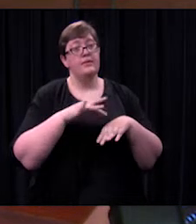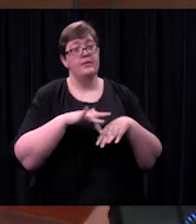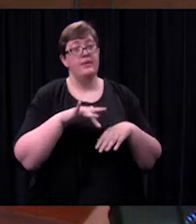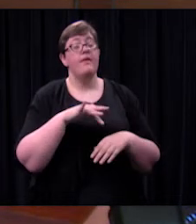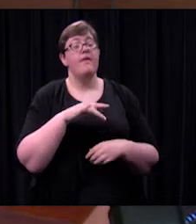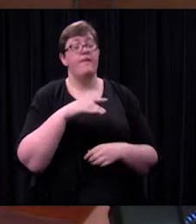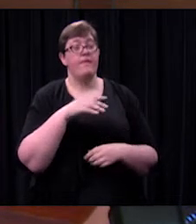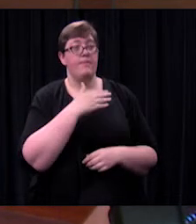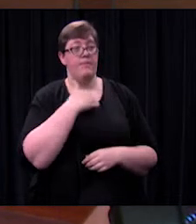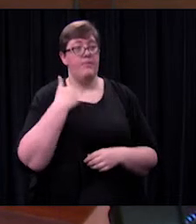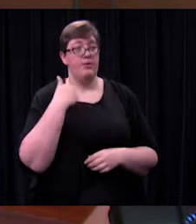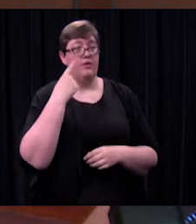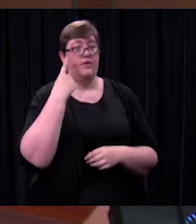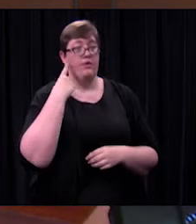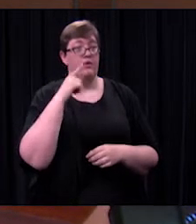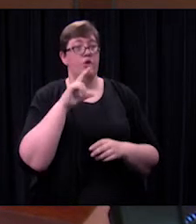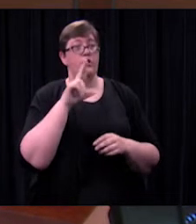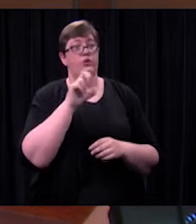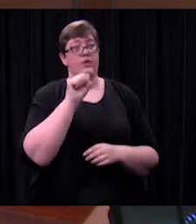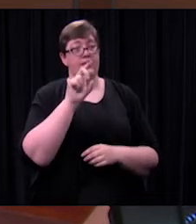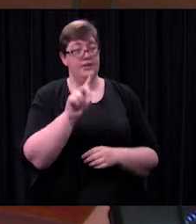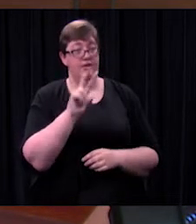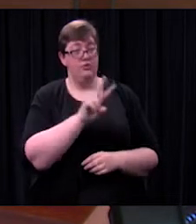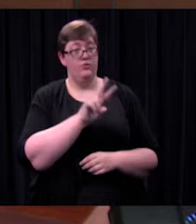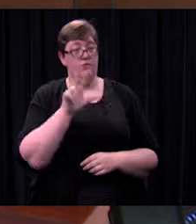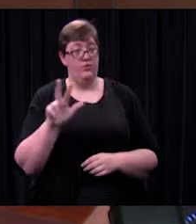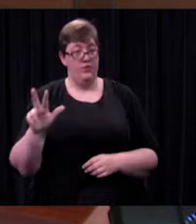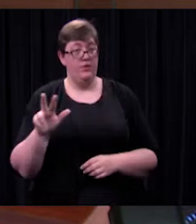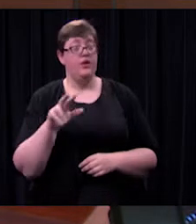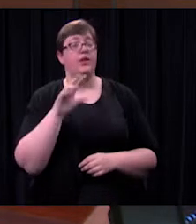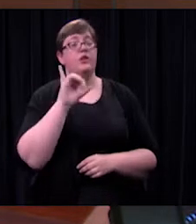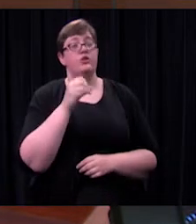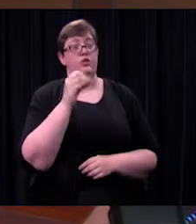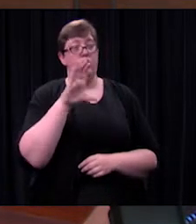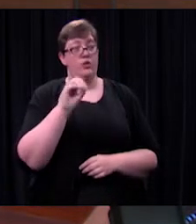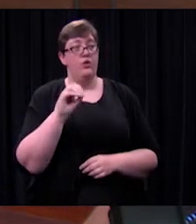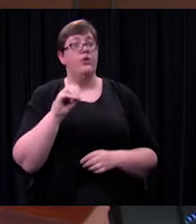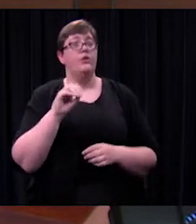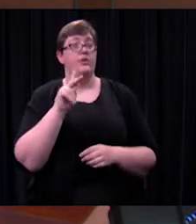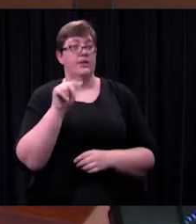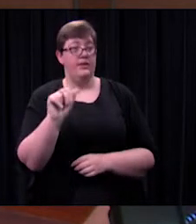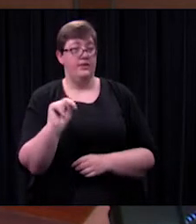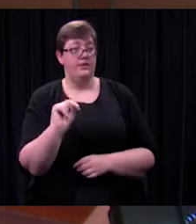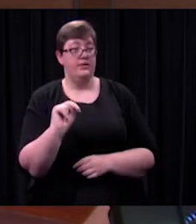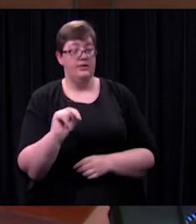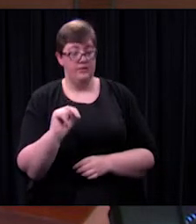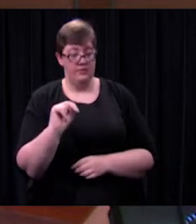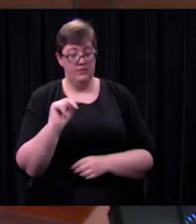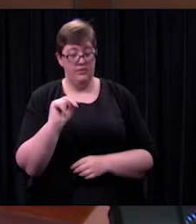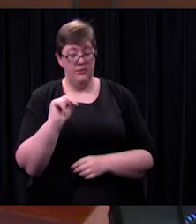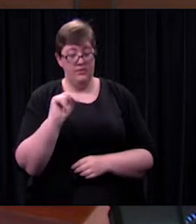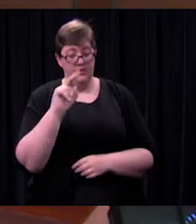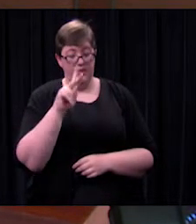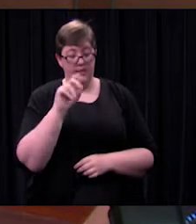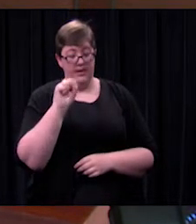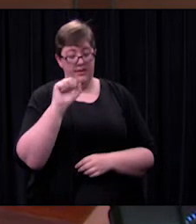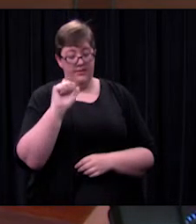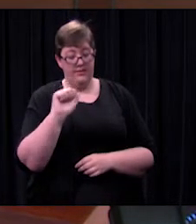School Districts, number 233, Johnson County, Kansas, and whereas KSA